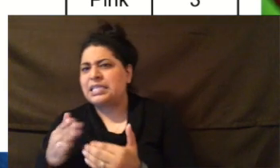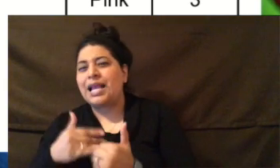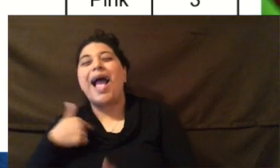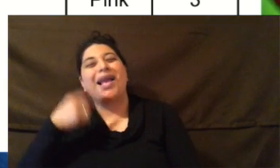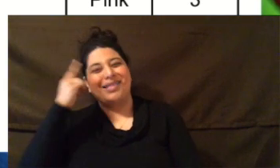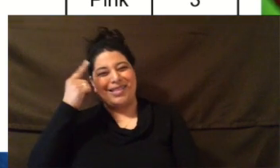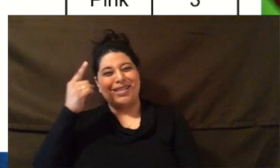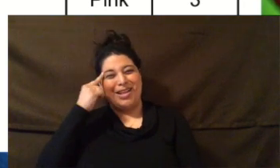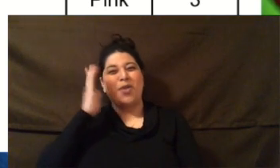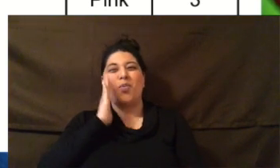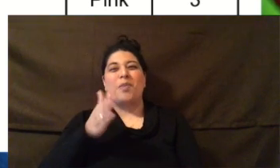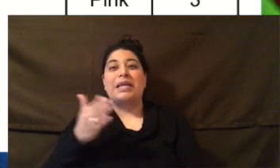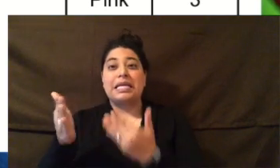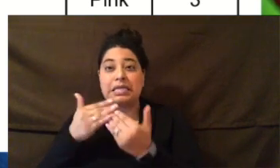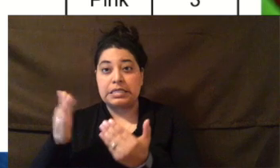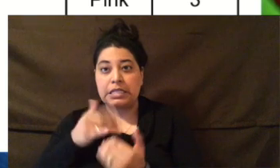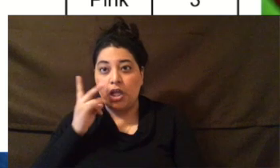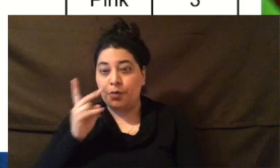easy. Let's take a look.